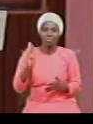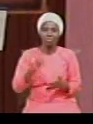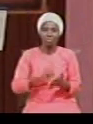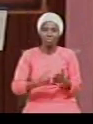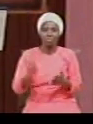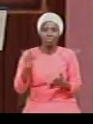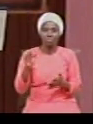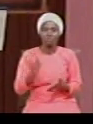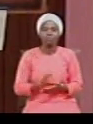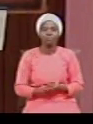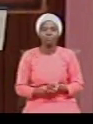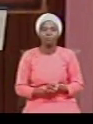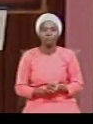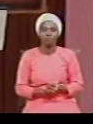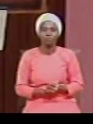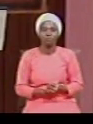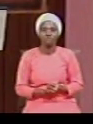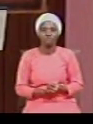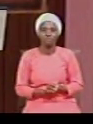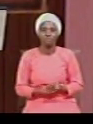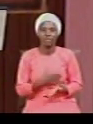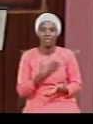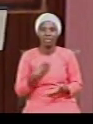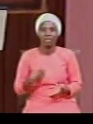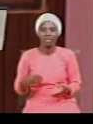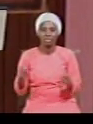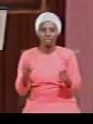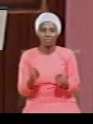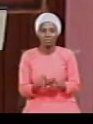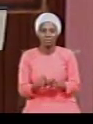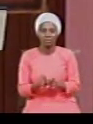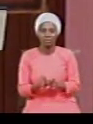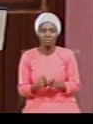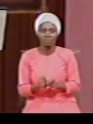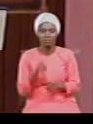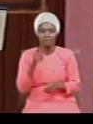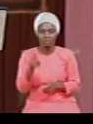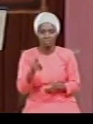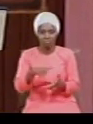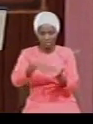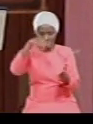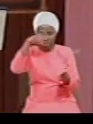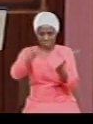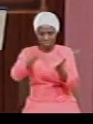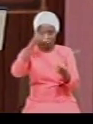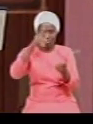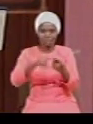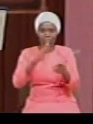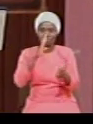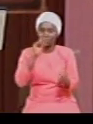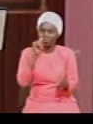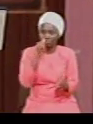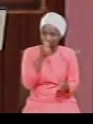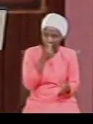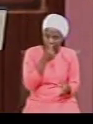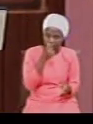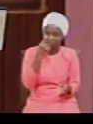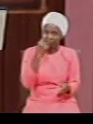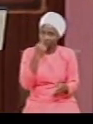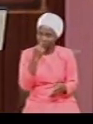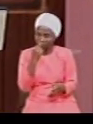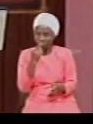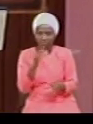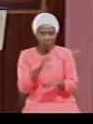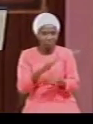verse 11. And that ye study to be quiet, don't be noisy, don't be